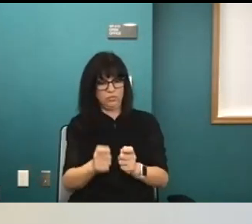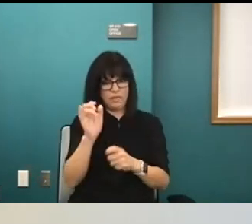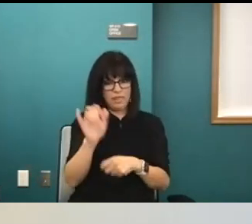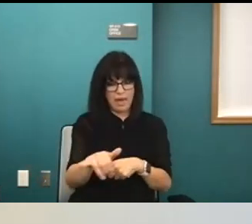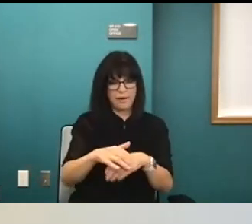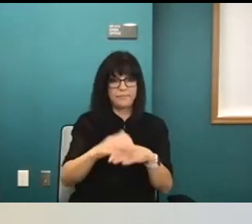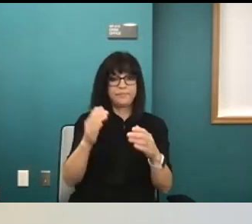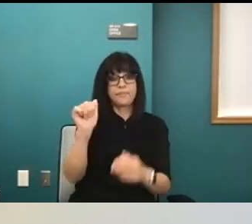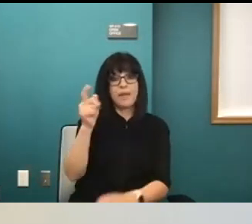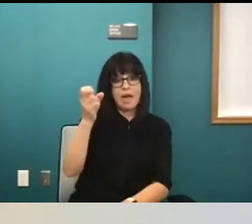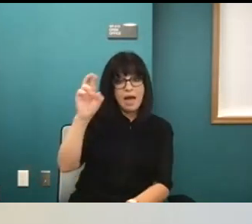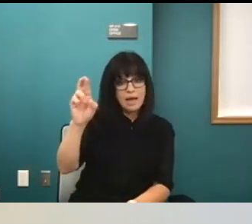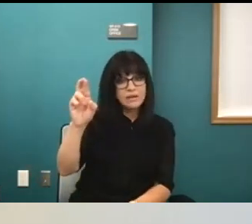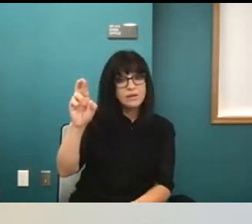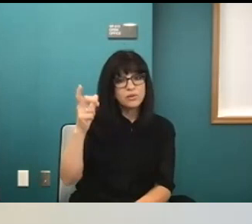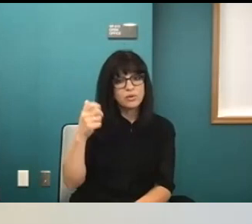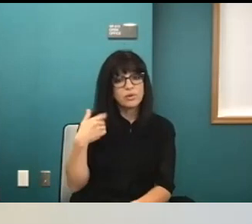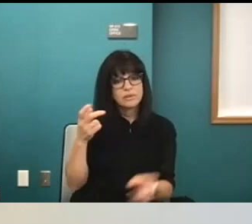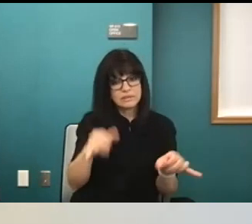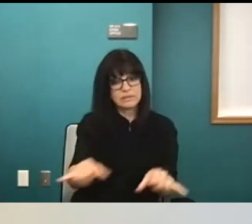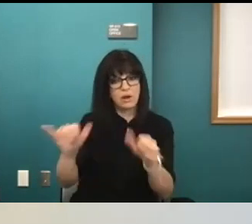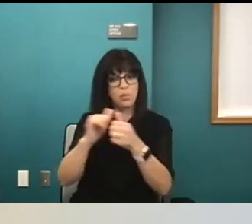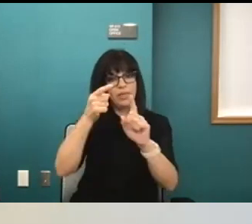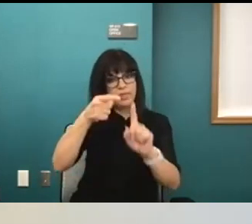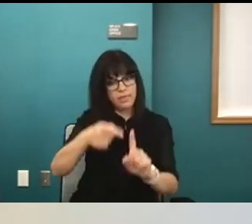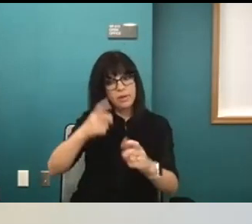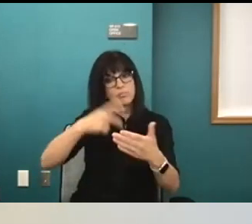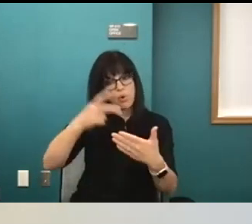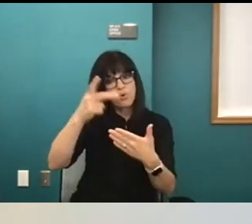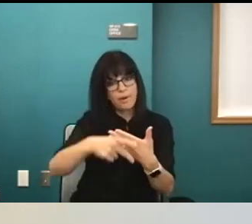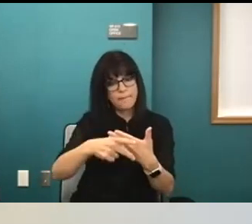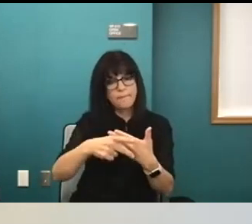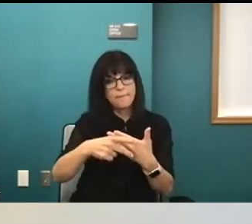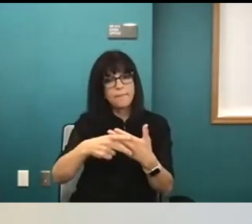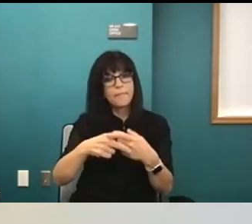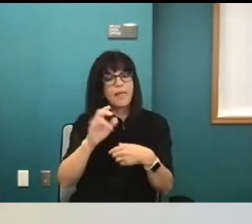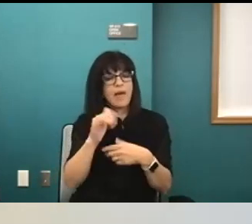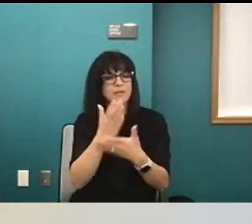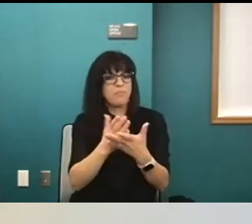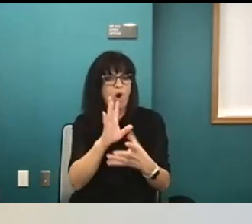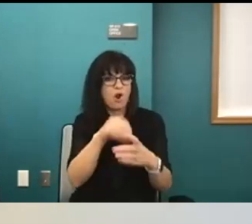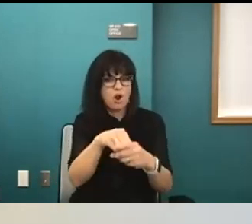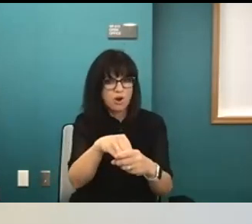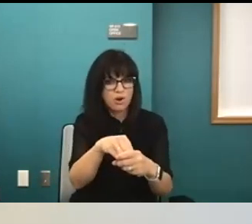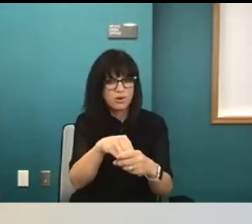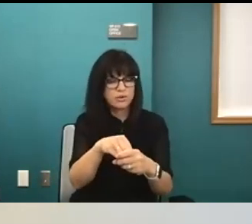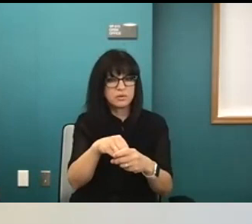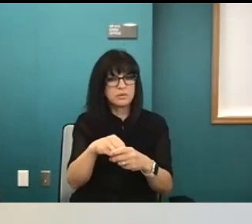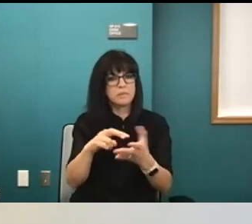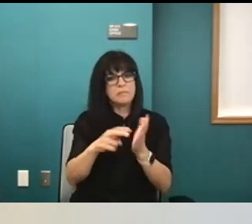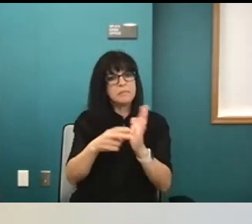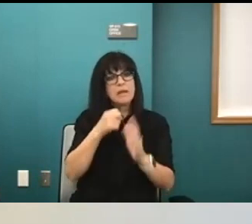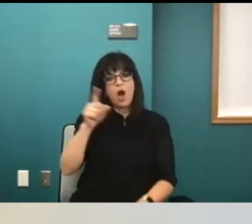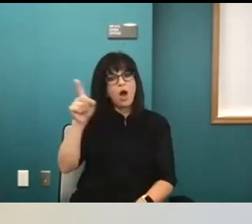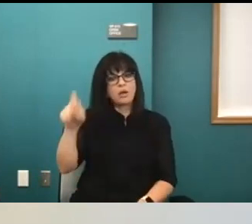does come standard with programs, these programs being part of that. So they wouldn't necessarily need to be